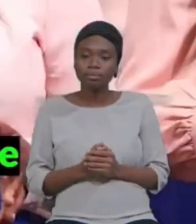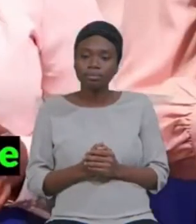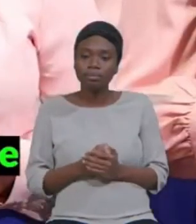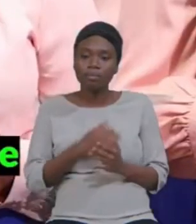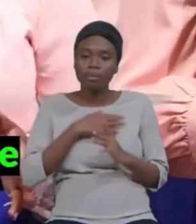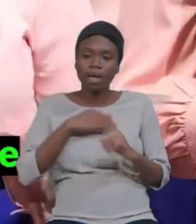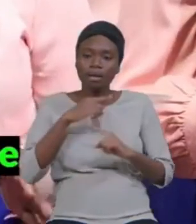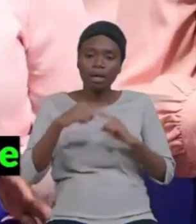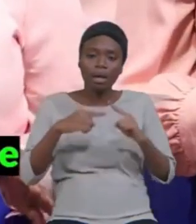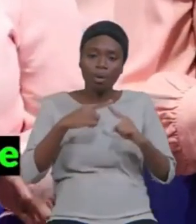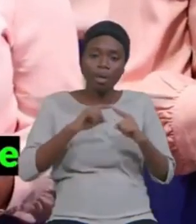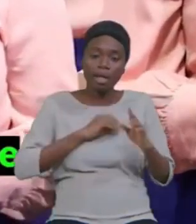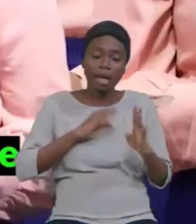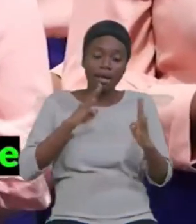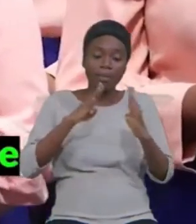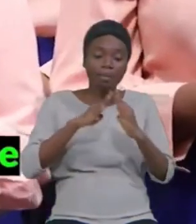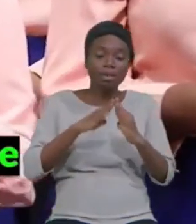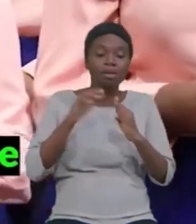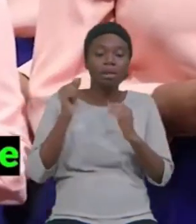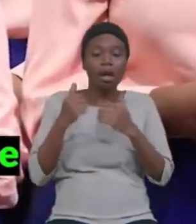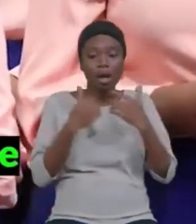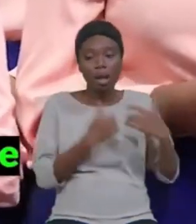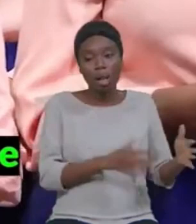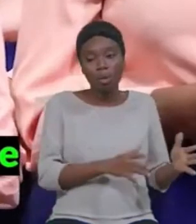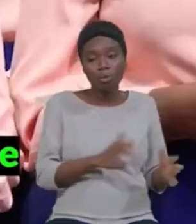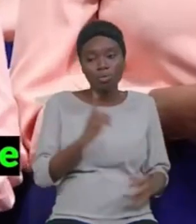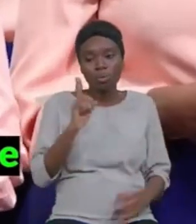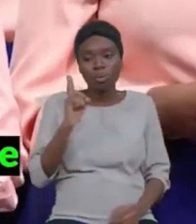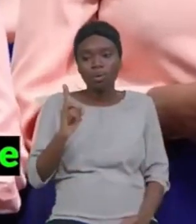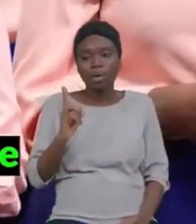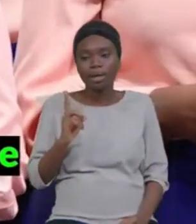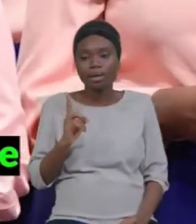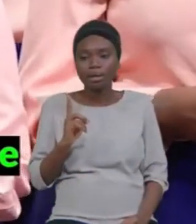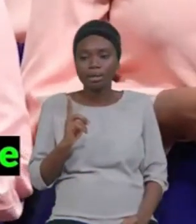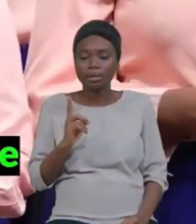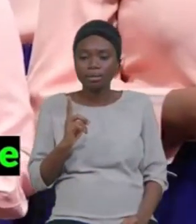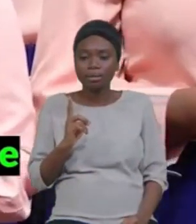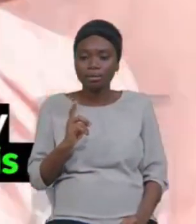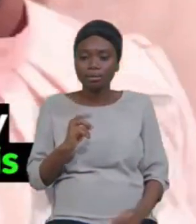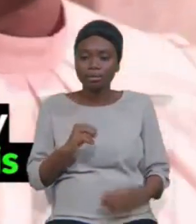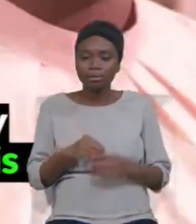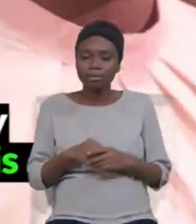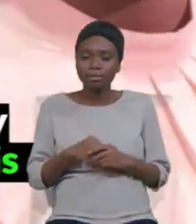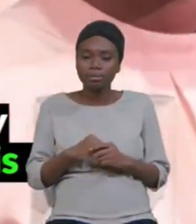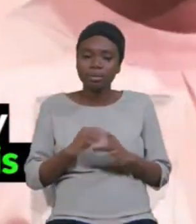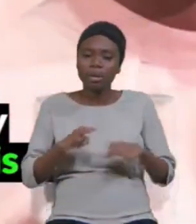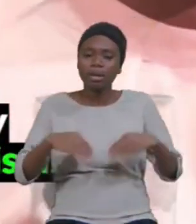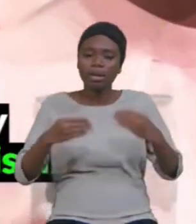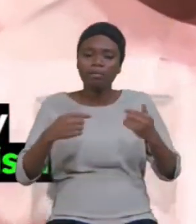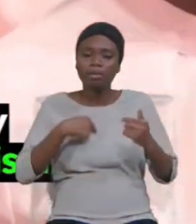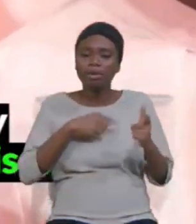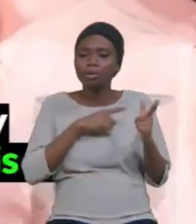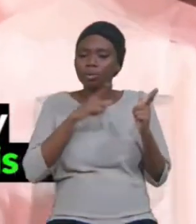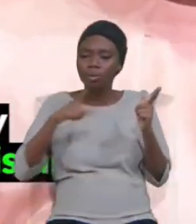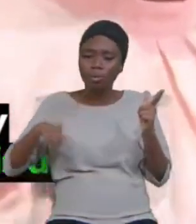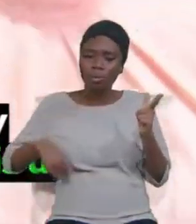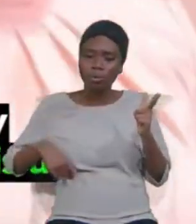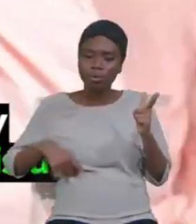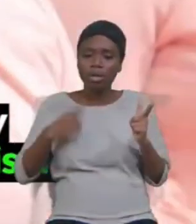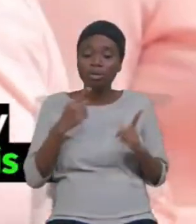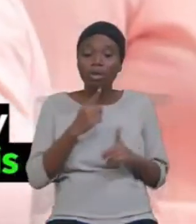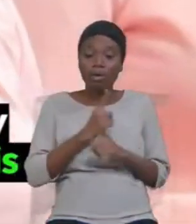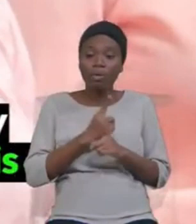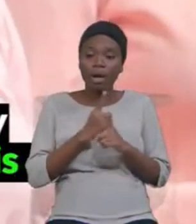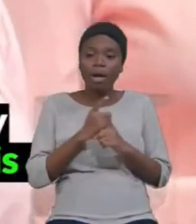And when I meet a lost one, give me, Lord,